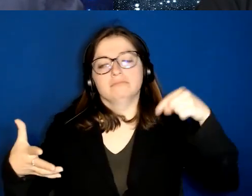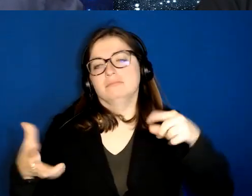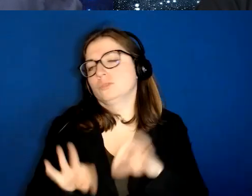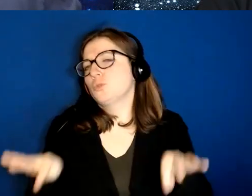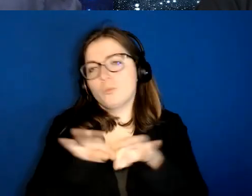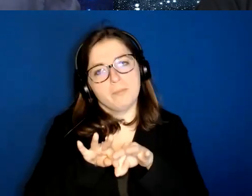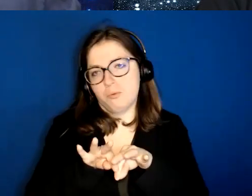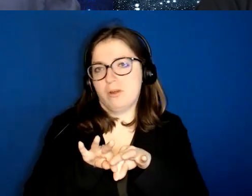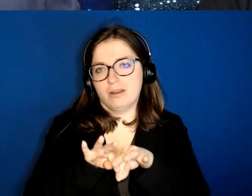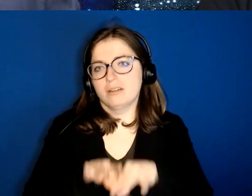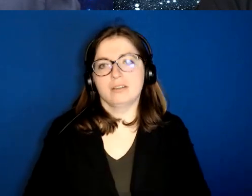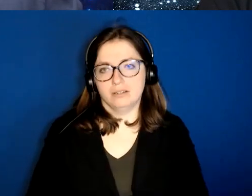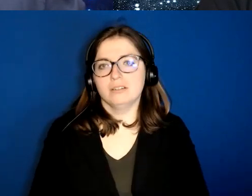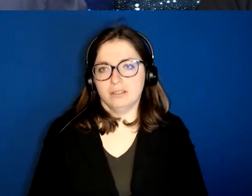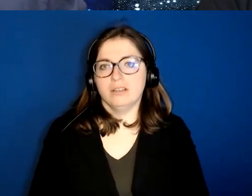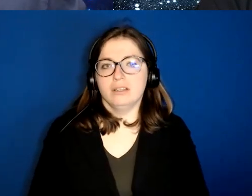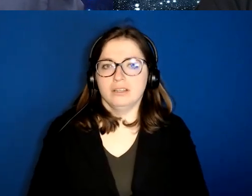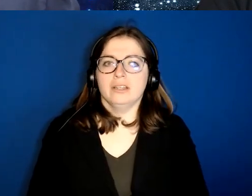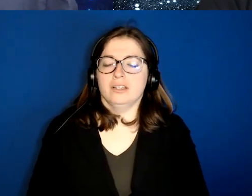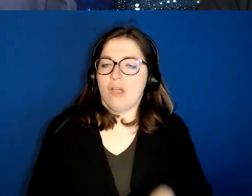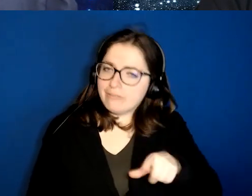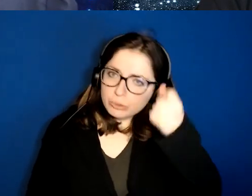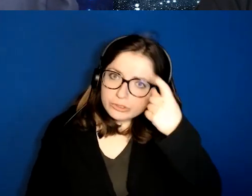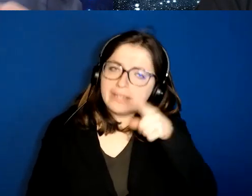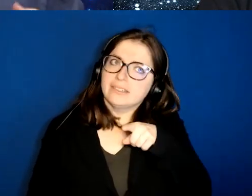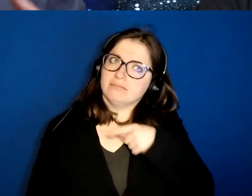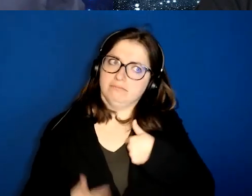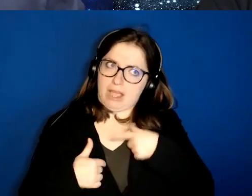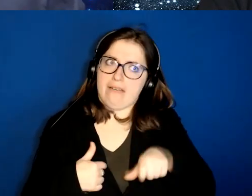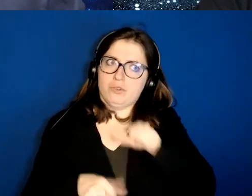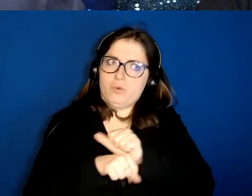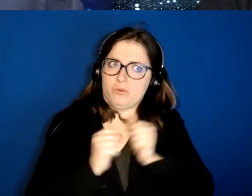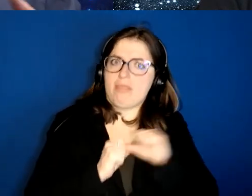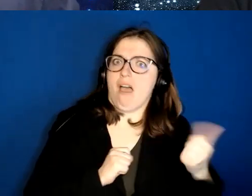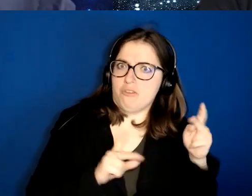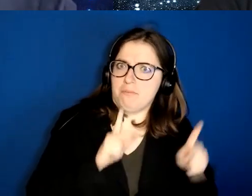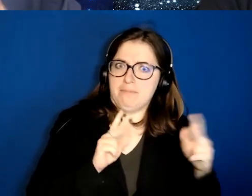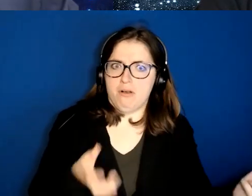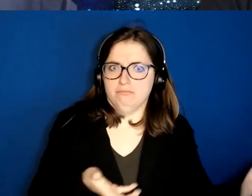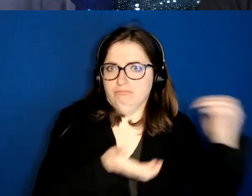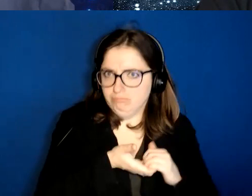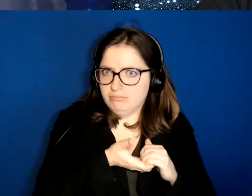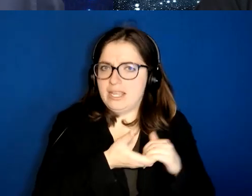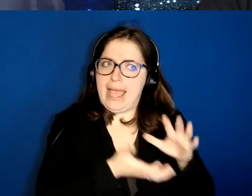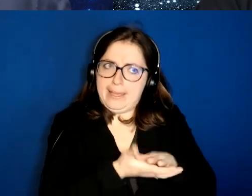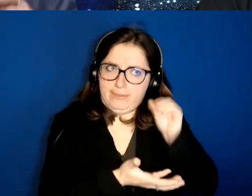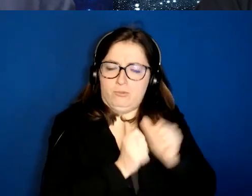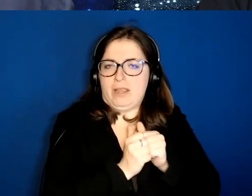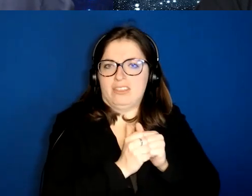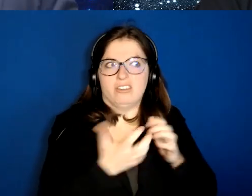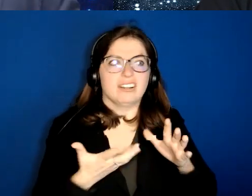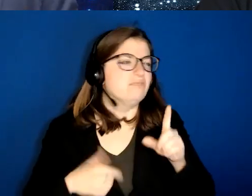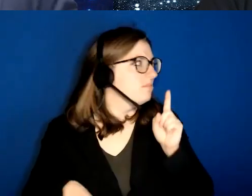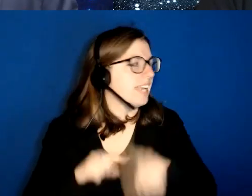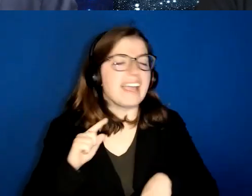important. Understanding that you need to work with other people to really learn things. It's not the kind of thing where you just sit in a dark